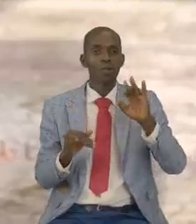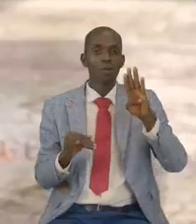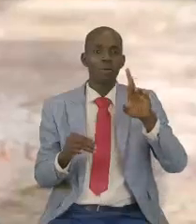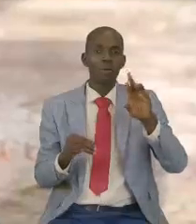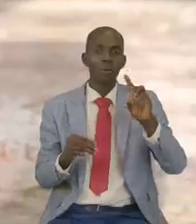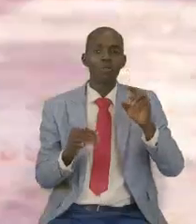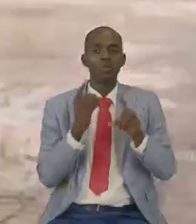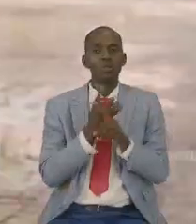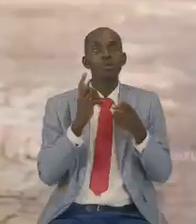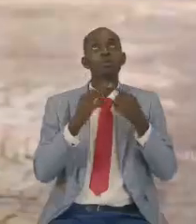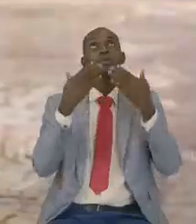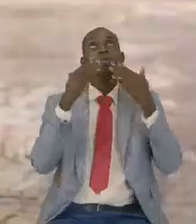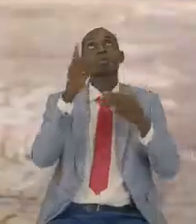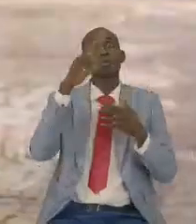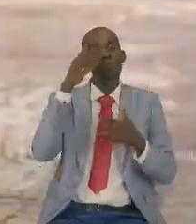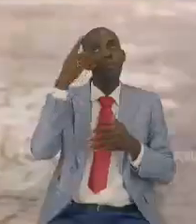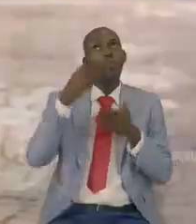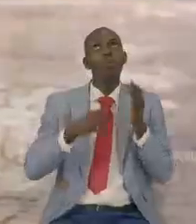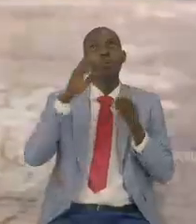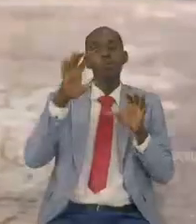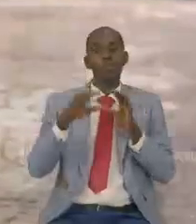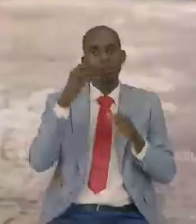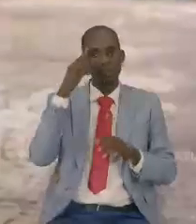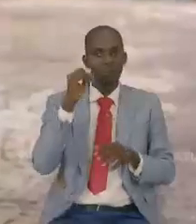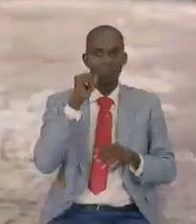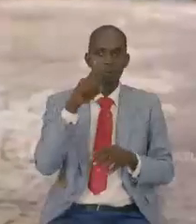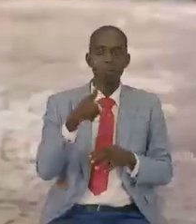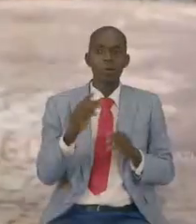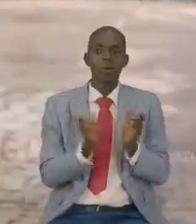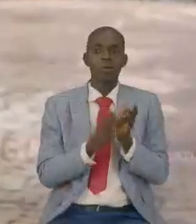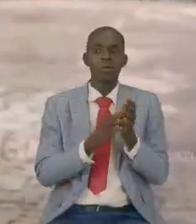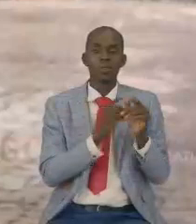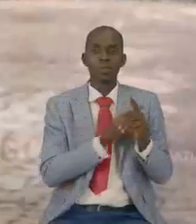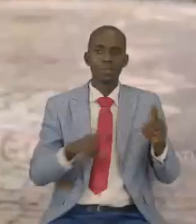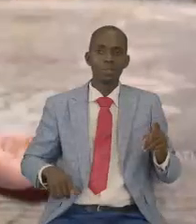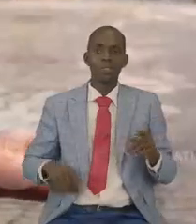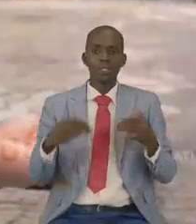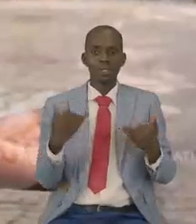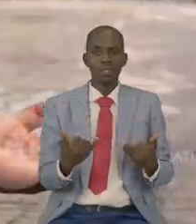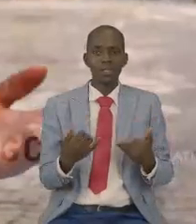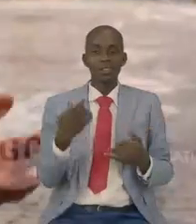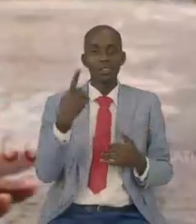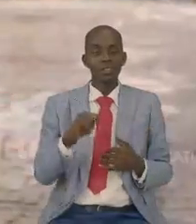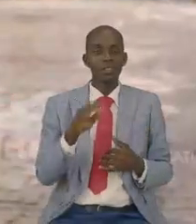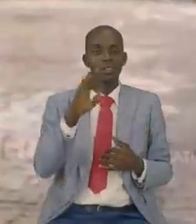the Lord. Now the fibroid is not there again. I'll have my own baby now.